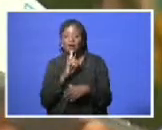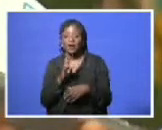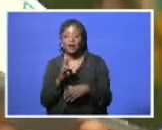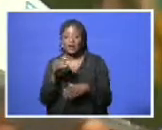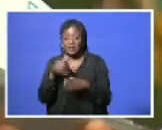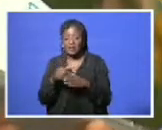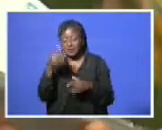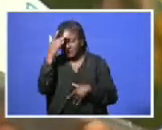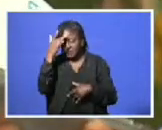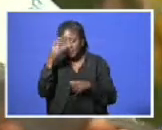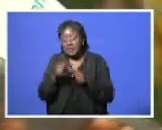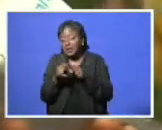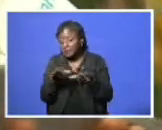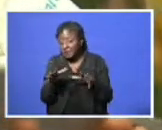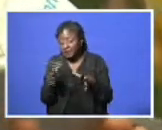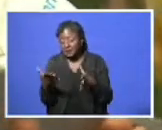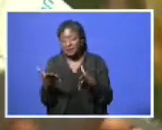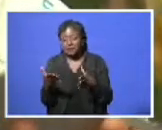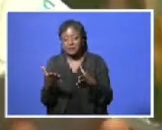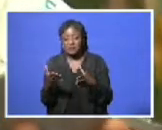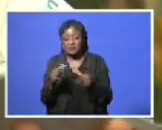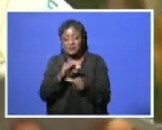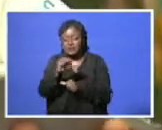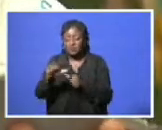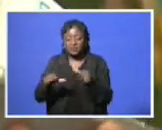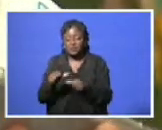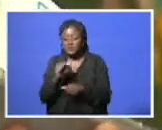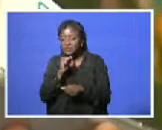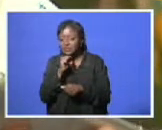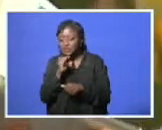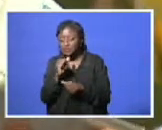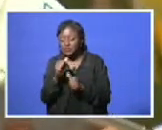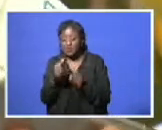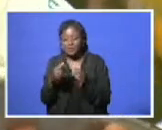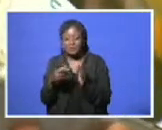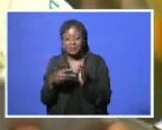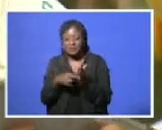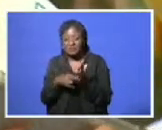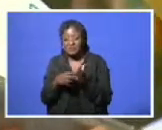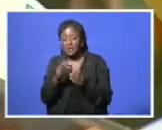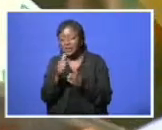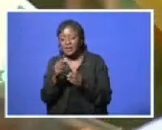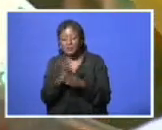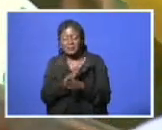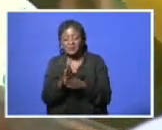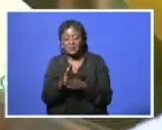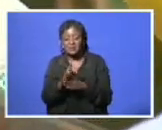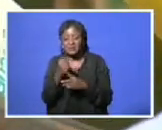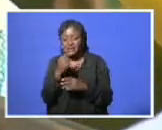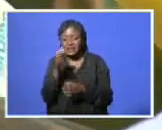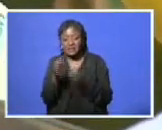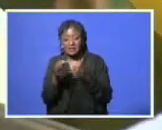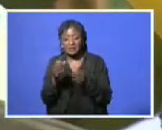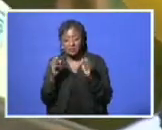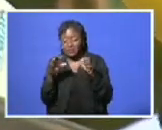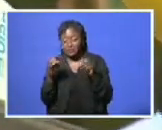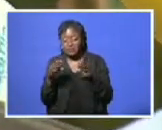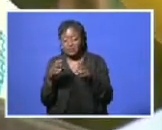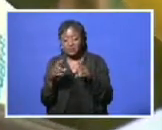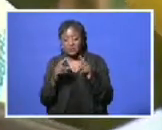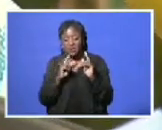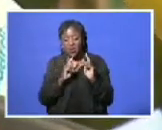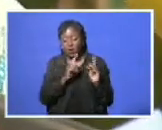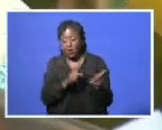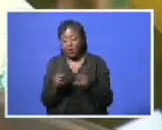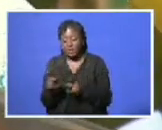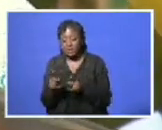in a pandemic sort of setting, it does not preclude any sort of business, a restaurant, from saying, if the emergency orders expires, listen, if you're coming into